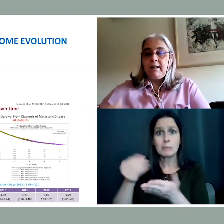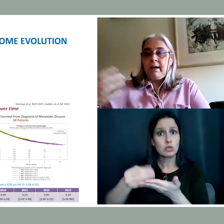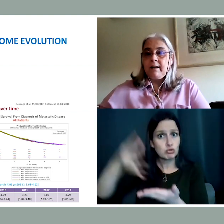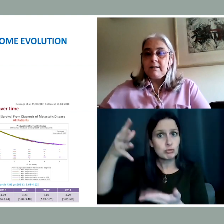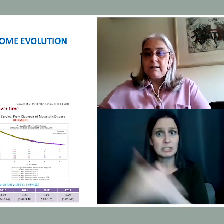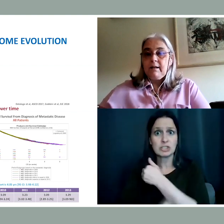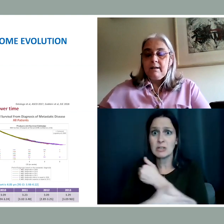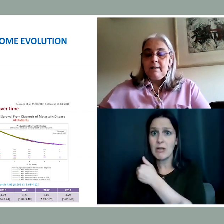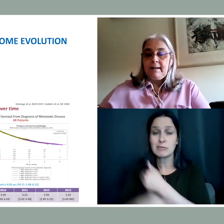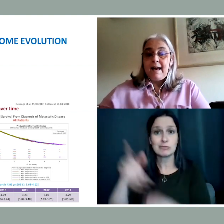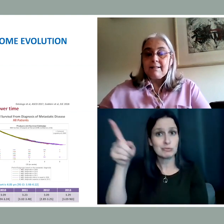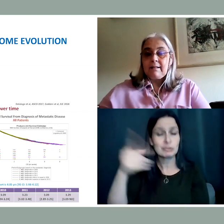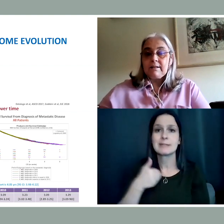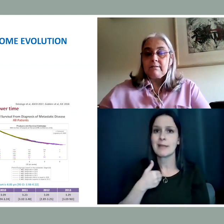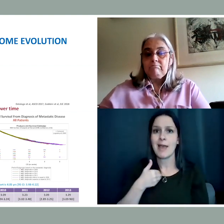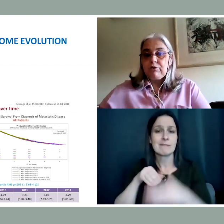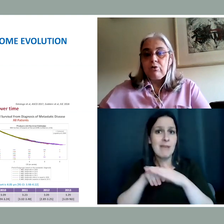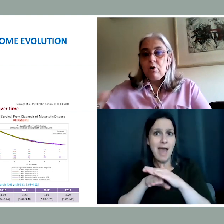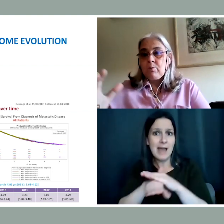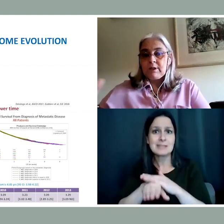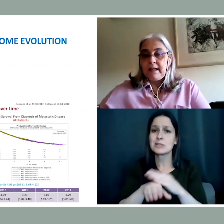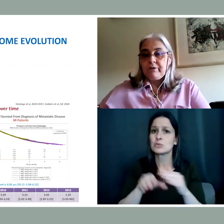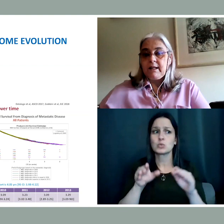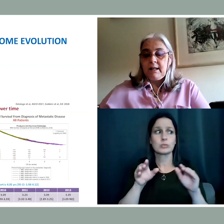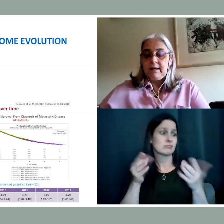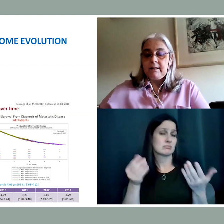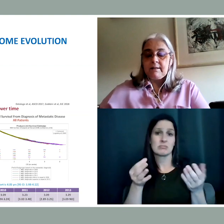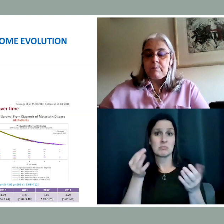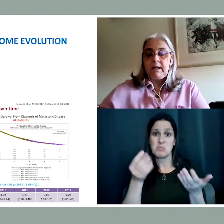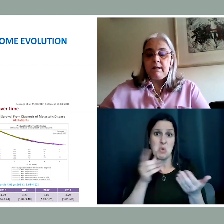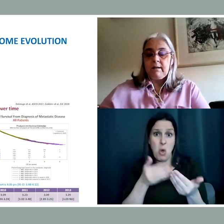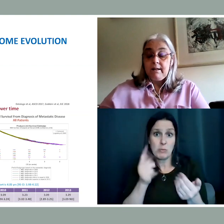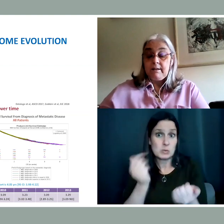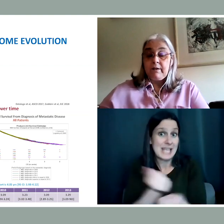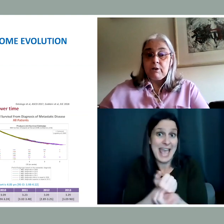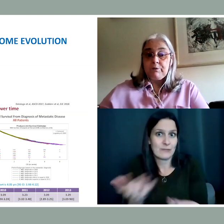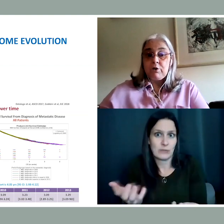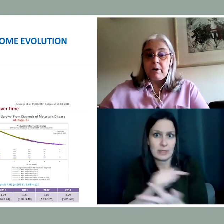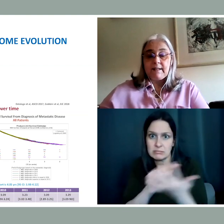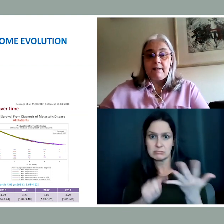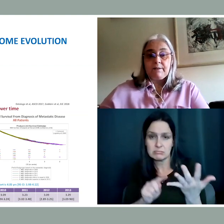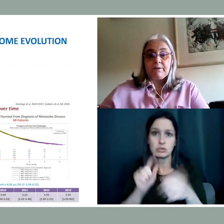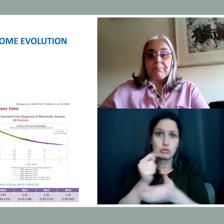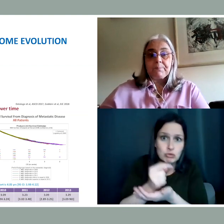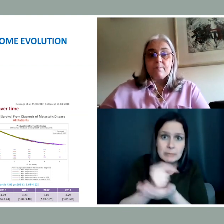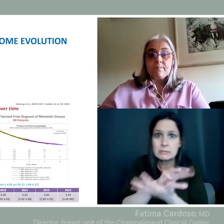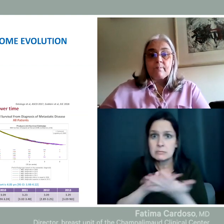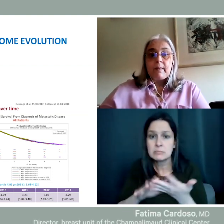country and has access to almost everything that has been developed for breast